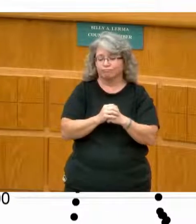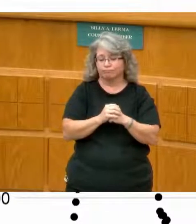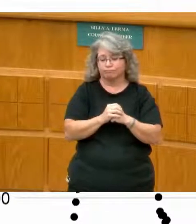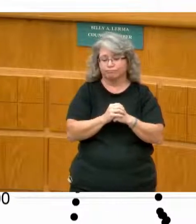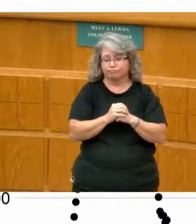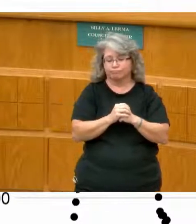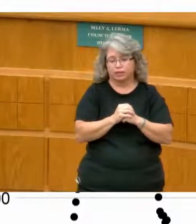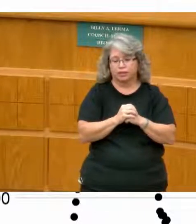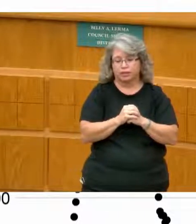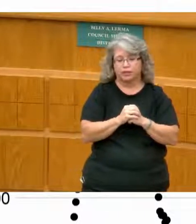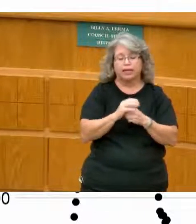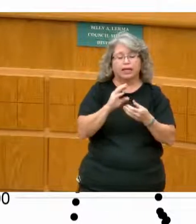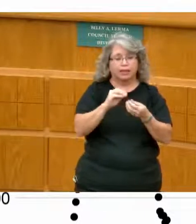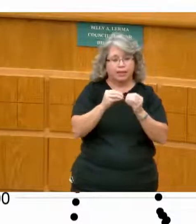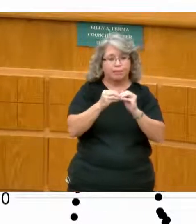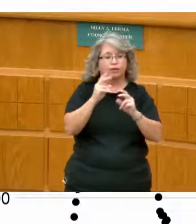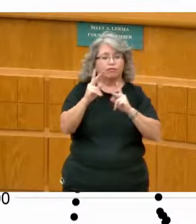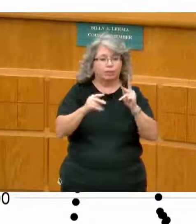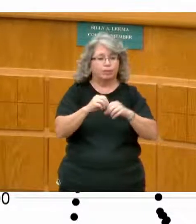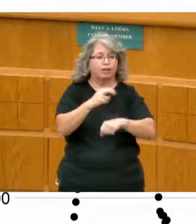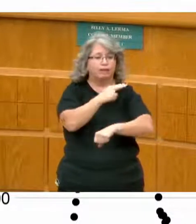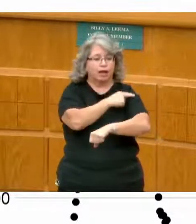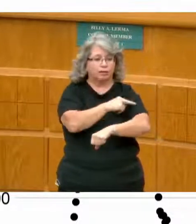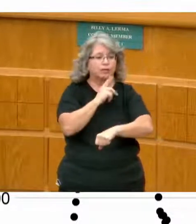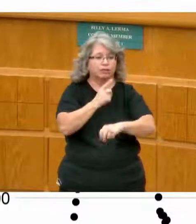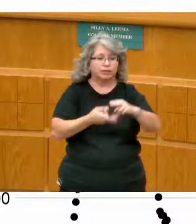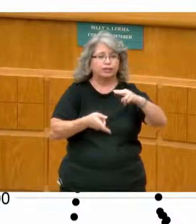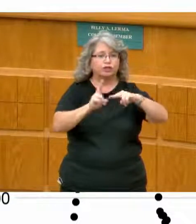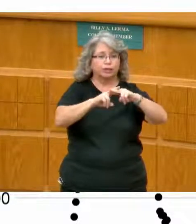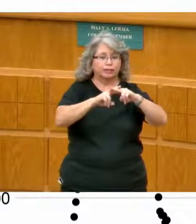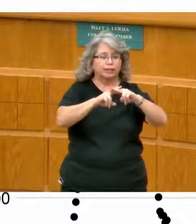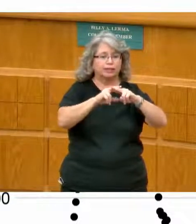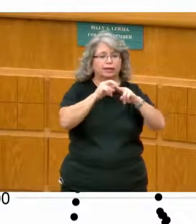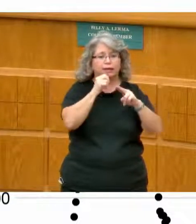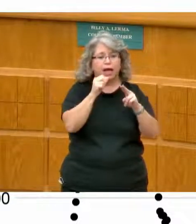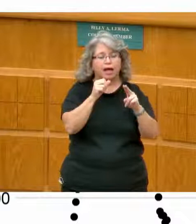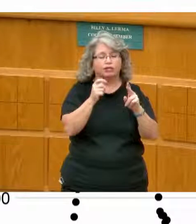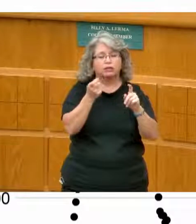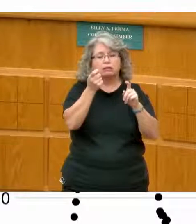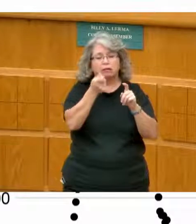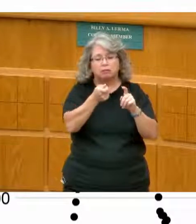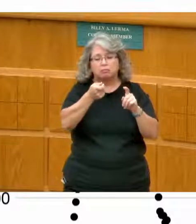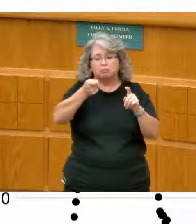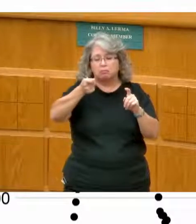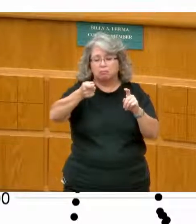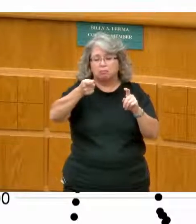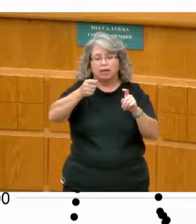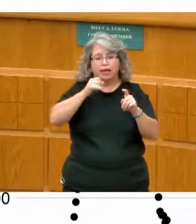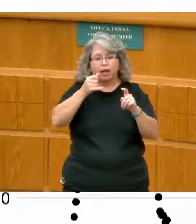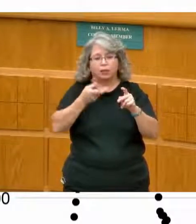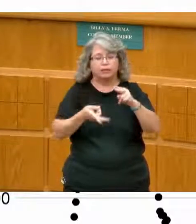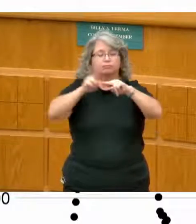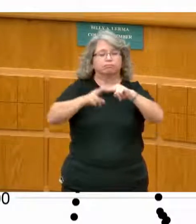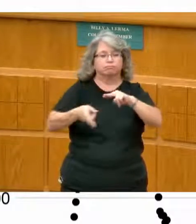hospitalizations are increasing exponentially now. They're not just increasing linearly like they had been last week.